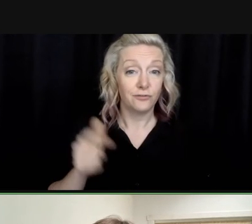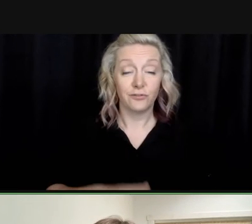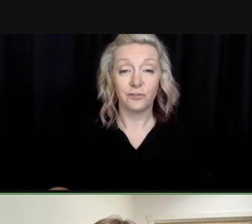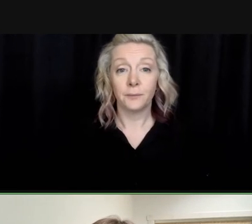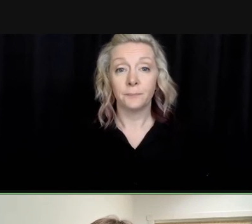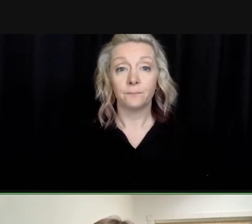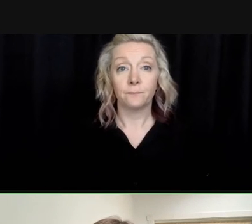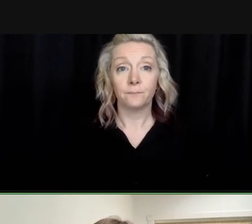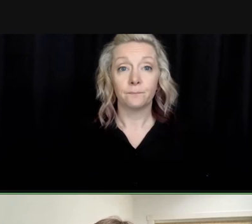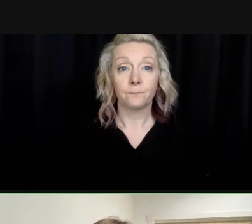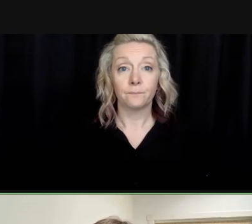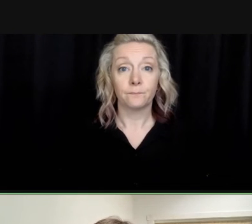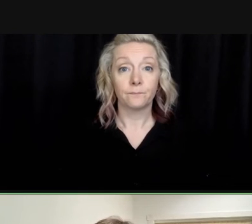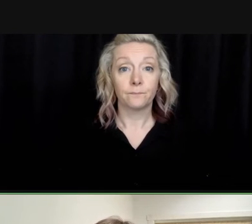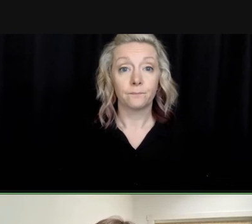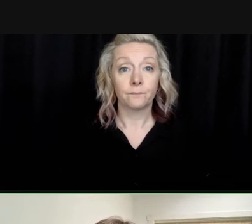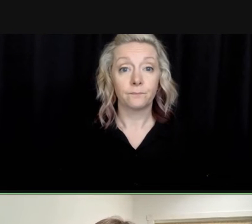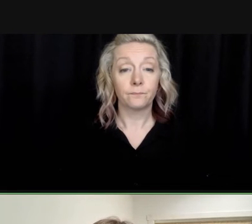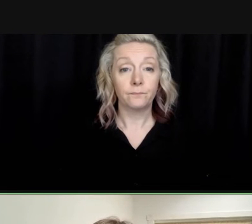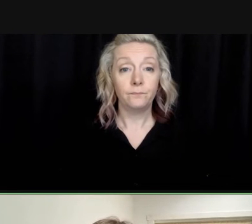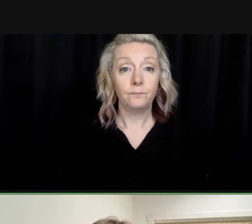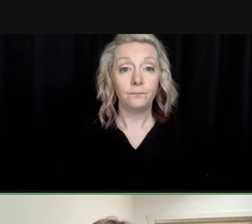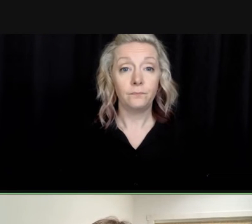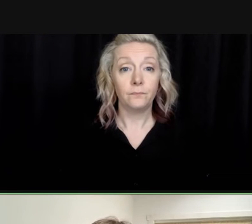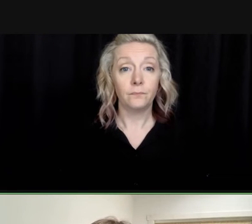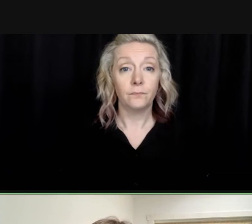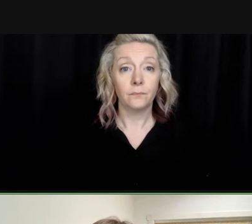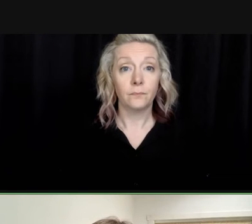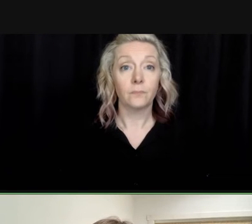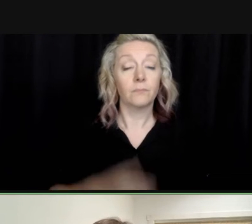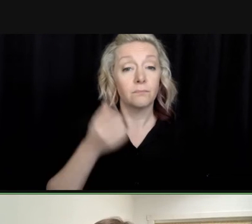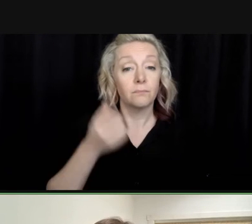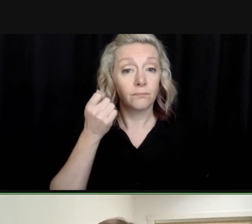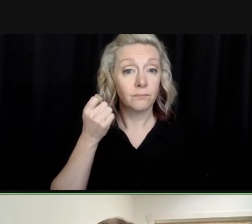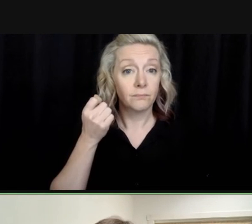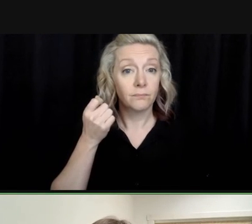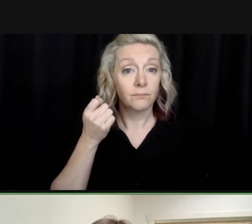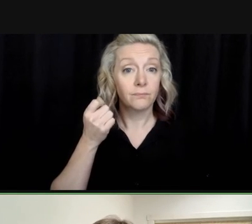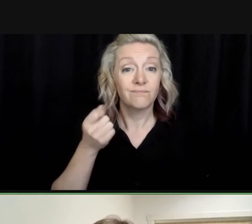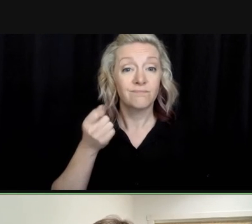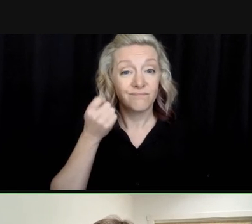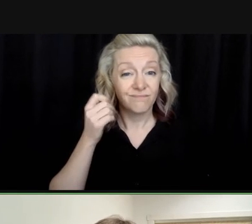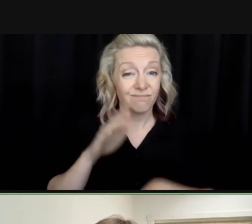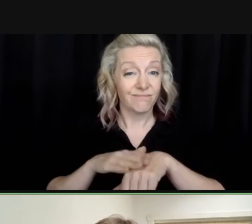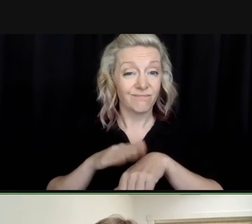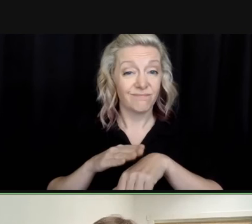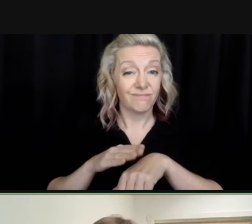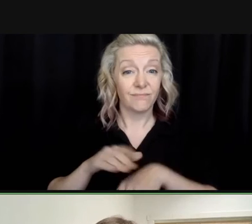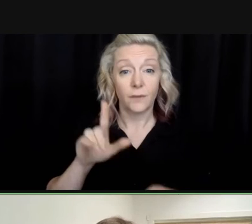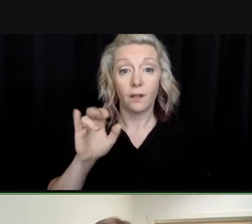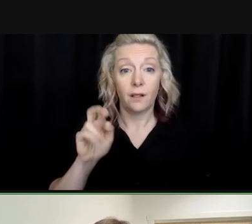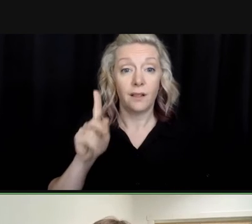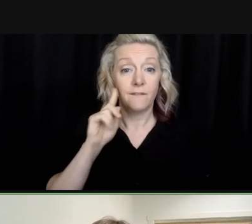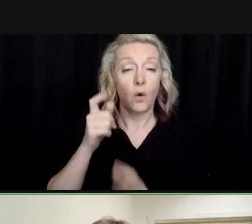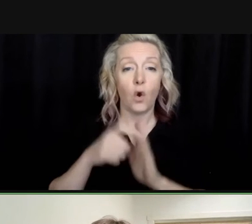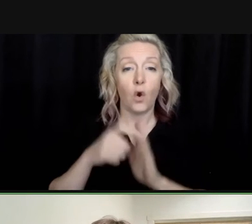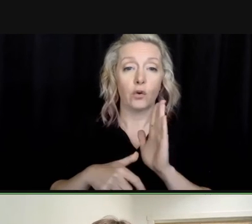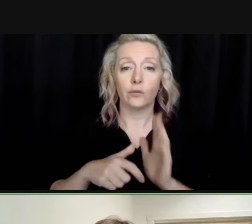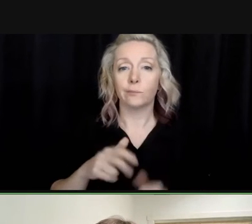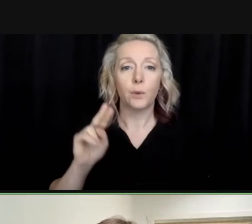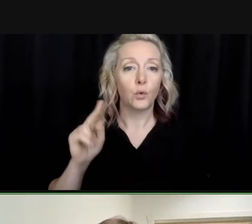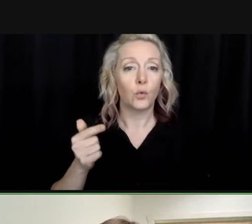share it. I'm going to say to anybody right now, though, that's going to try to quickly go find the link and put it up. The link does not work because something happened